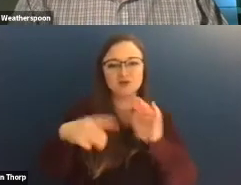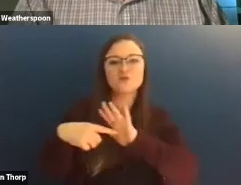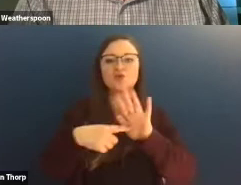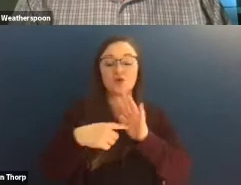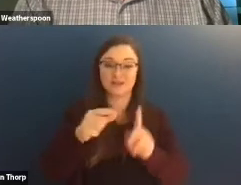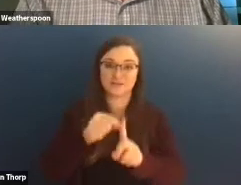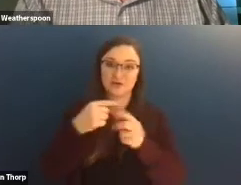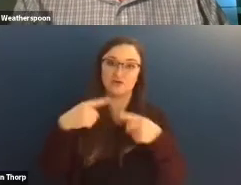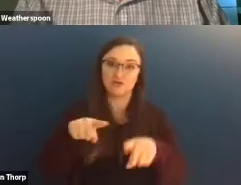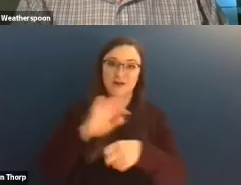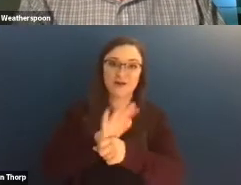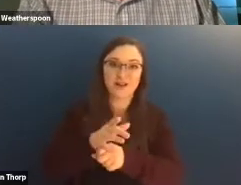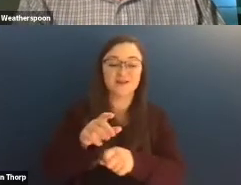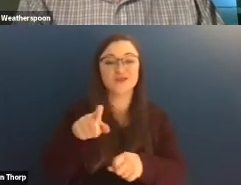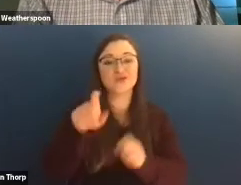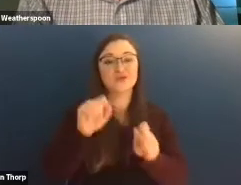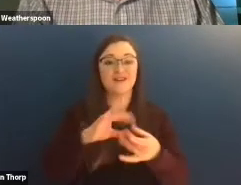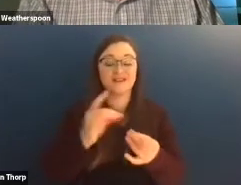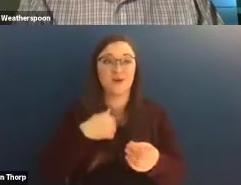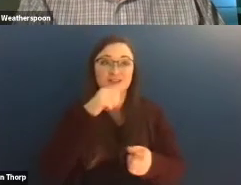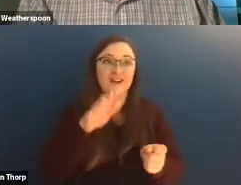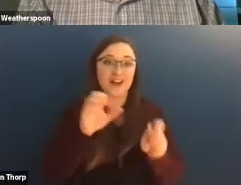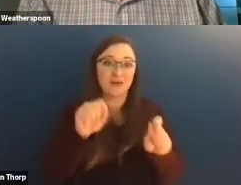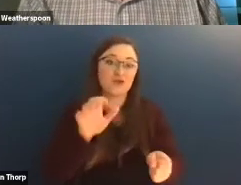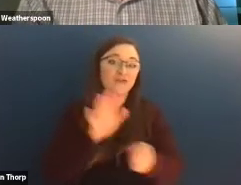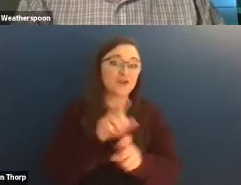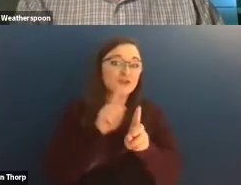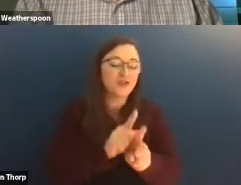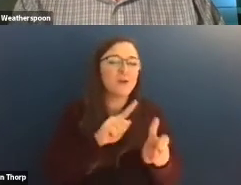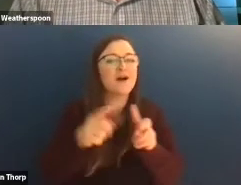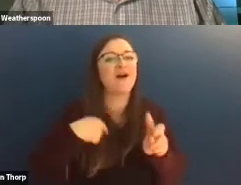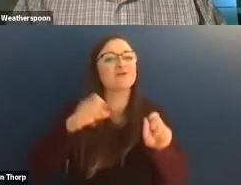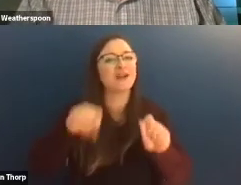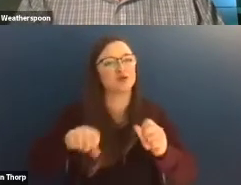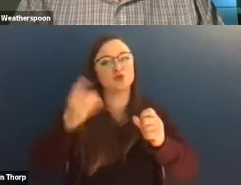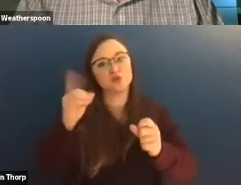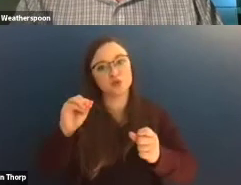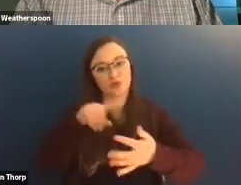wasn't able to fully shadow my dentist, but I was able to, you know,